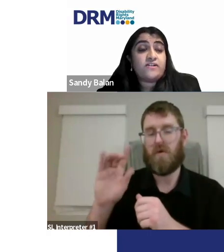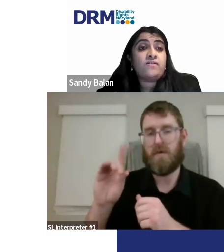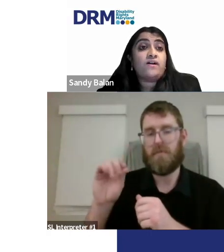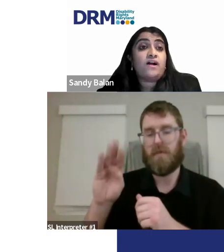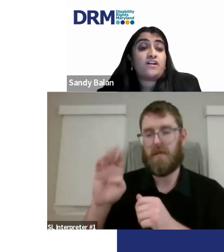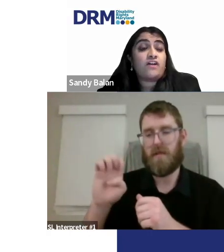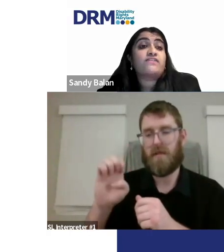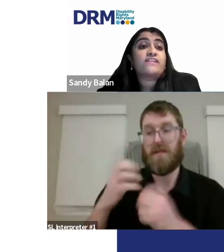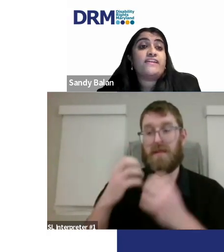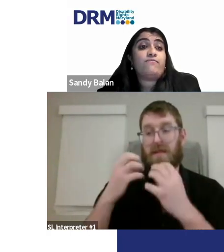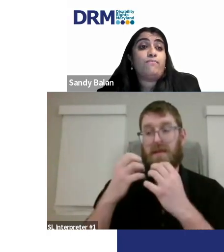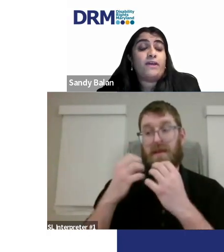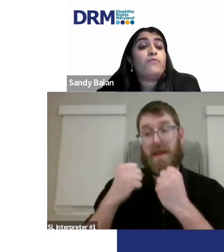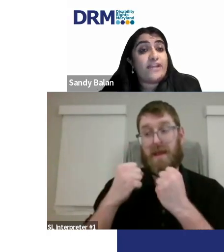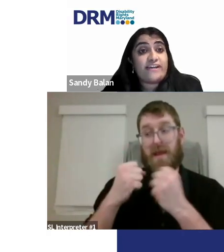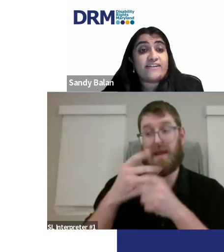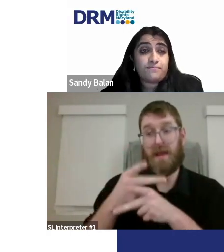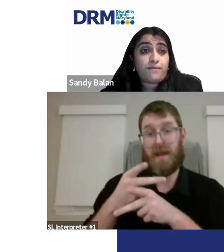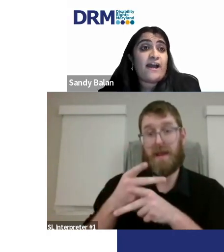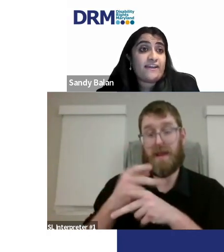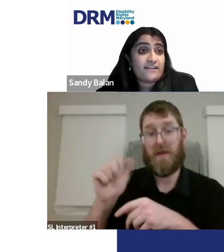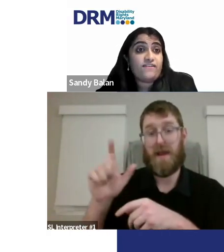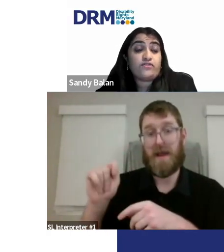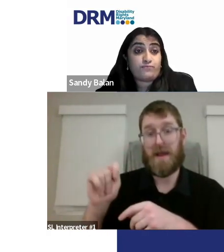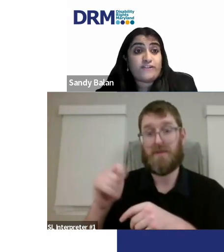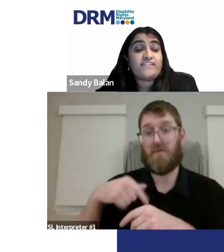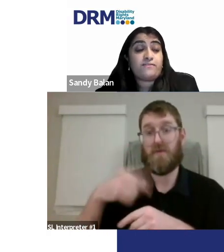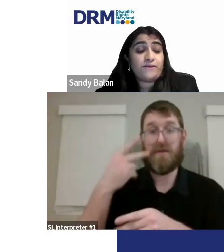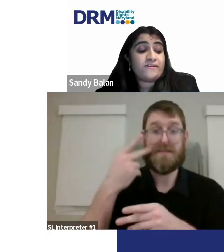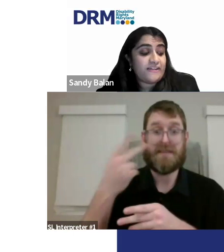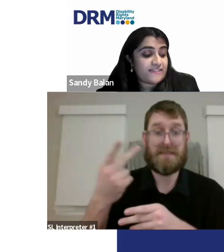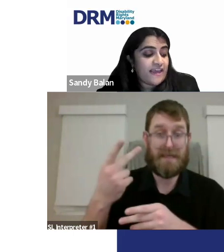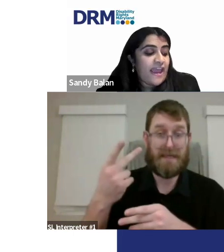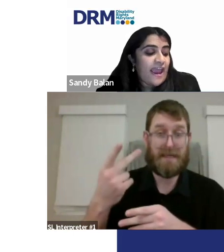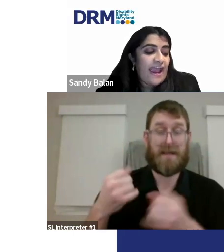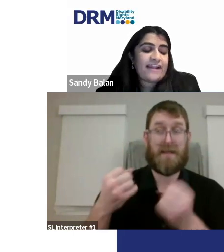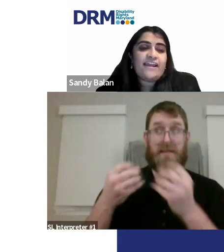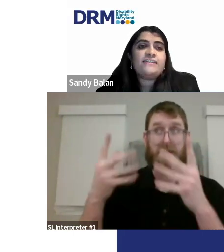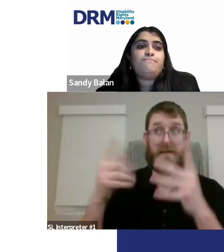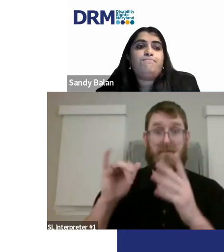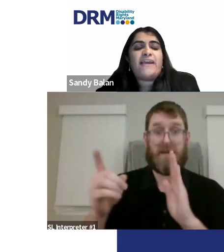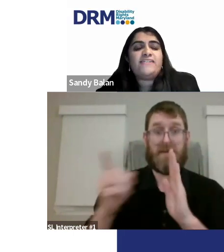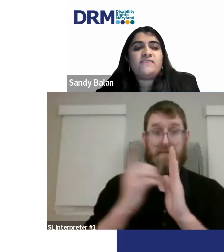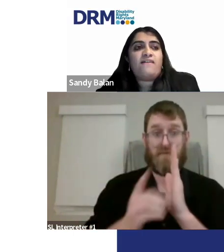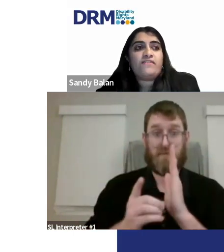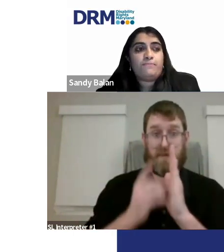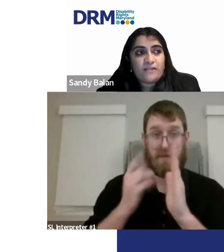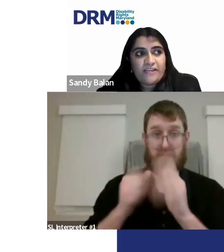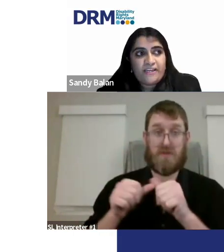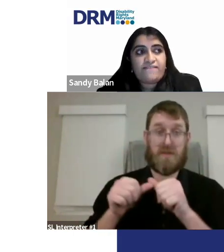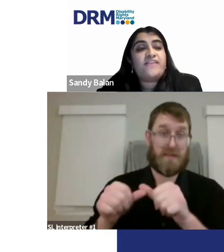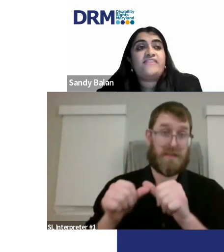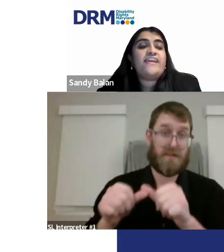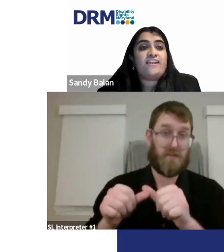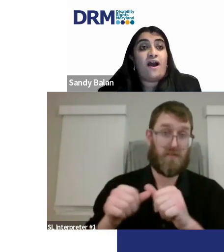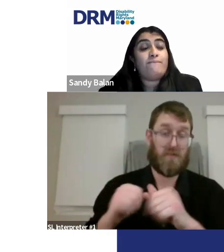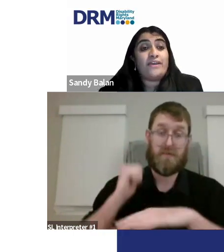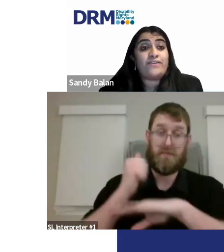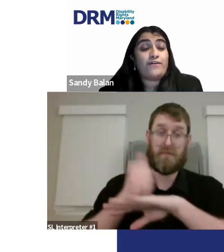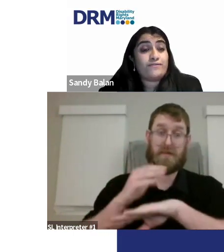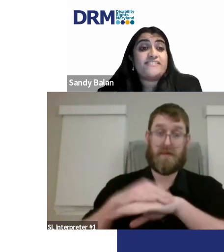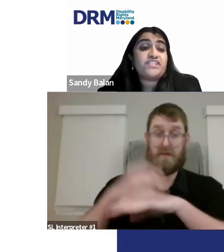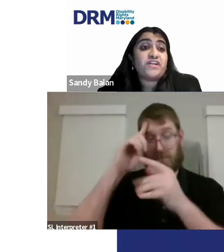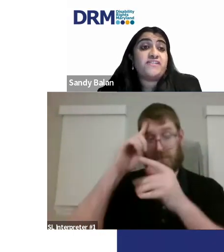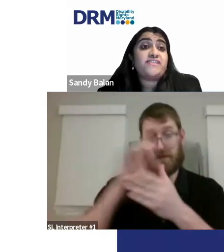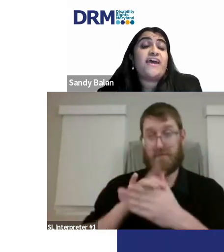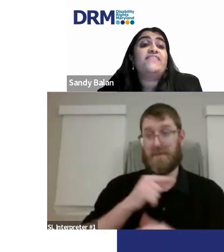issues are still currently being witnessed by individuals with disabilities. And it's based off of the belief that they cannot